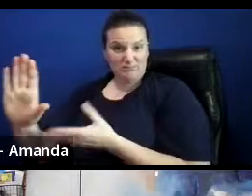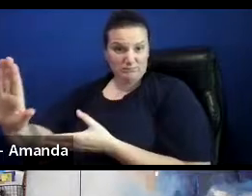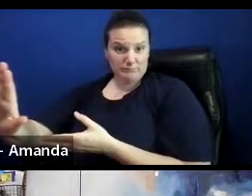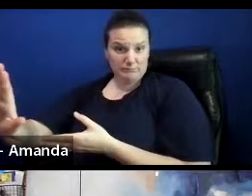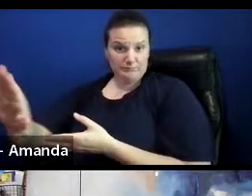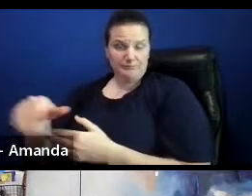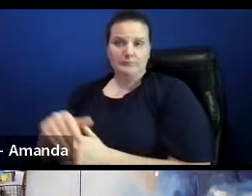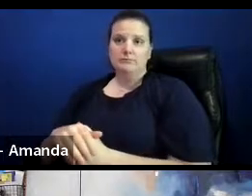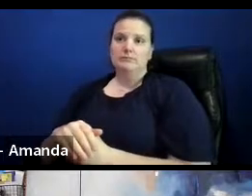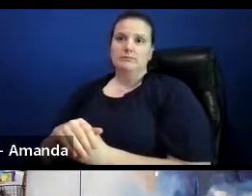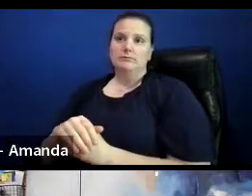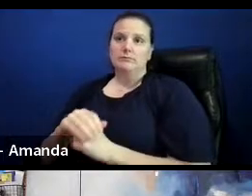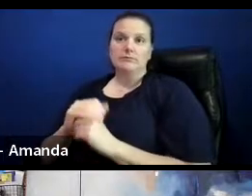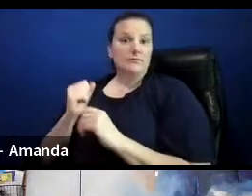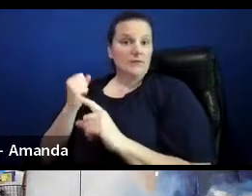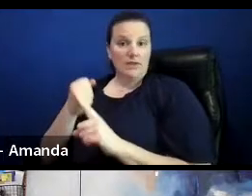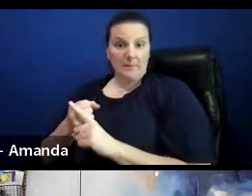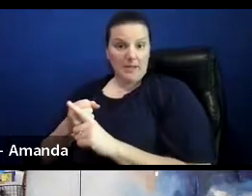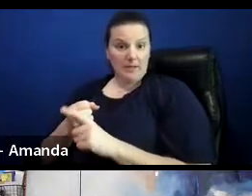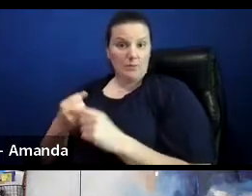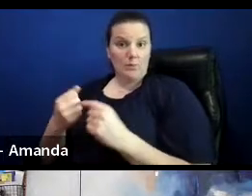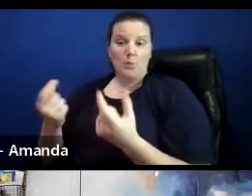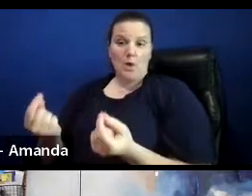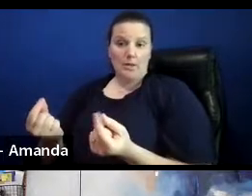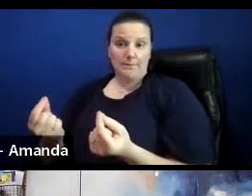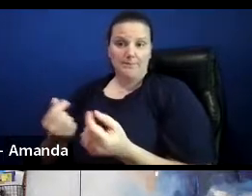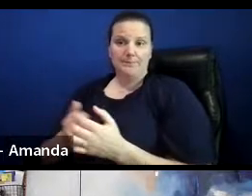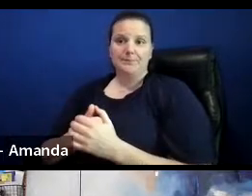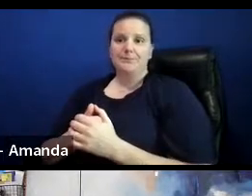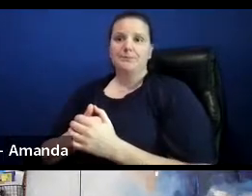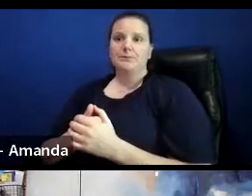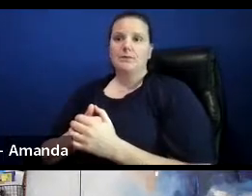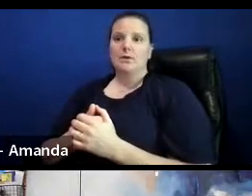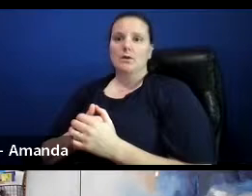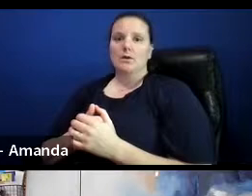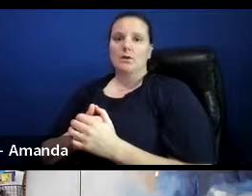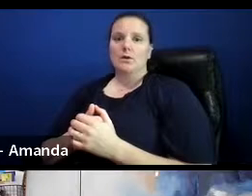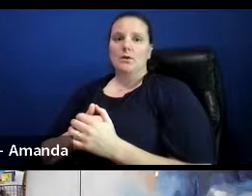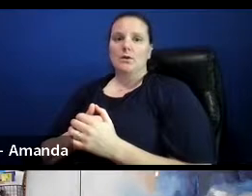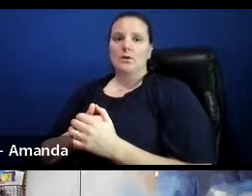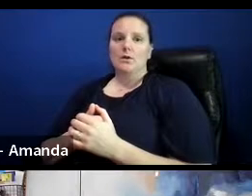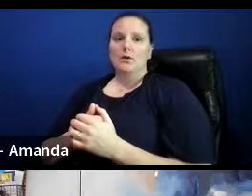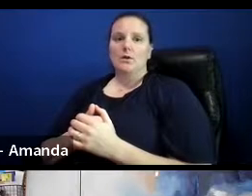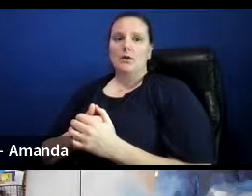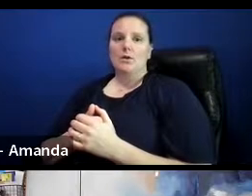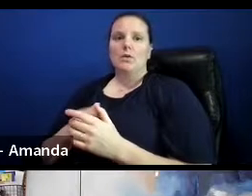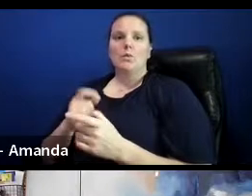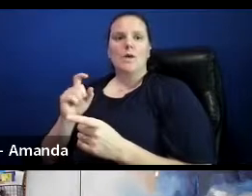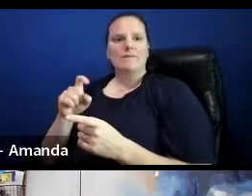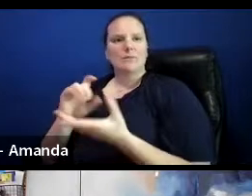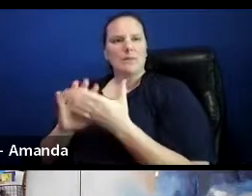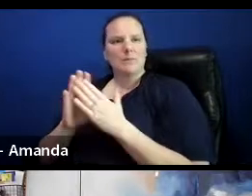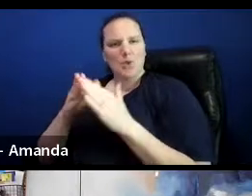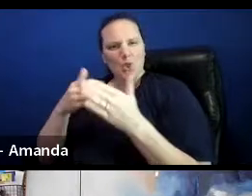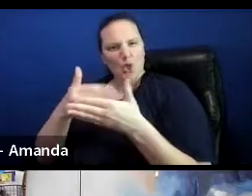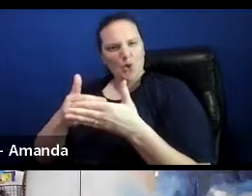the impact that it does have is that we have to take closer looks at our